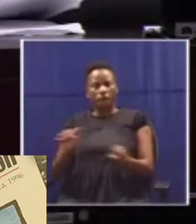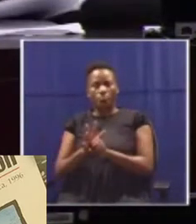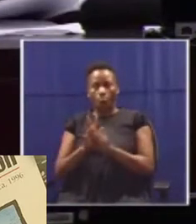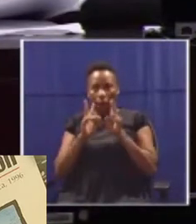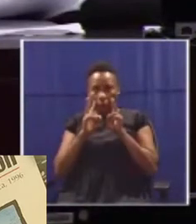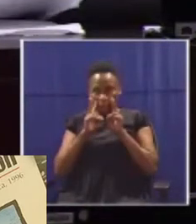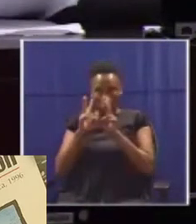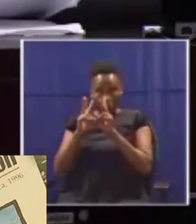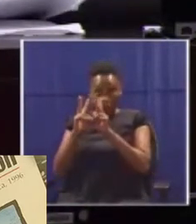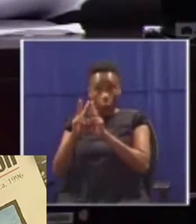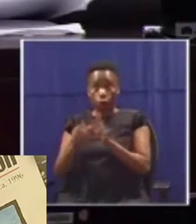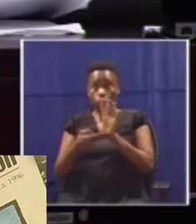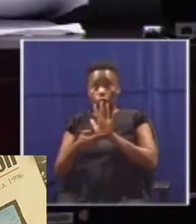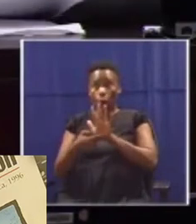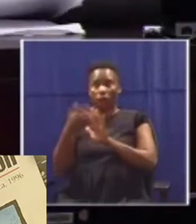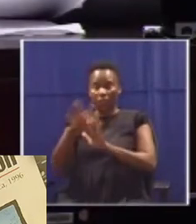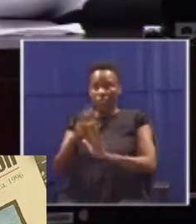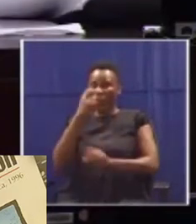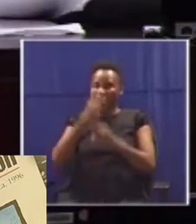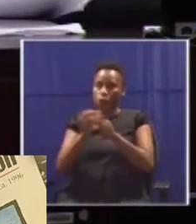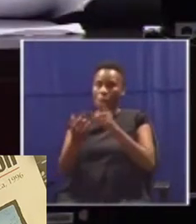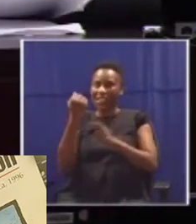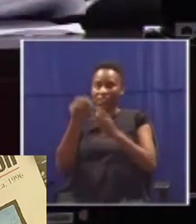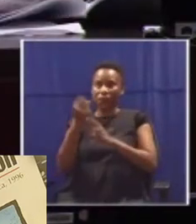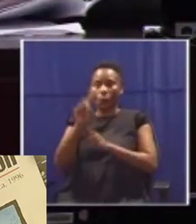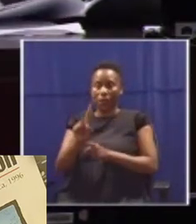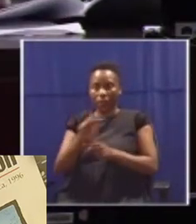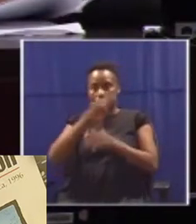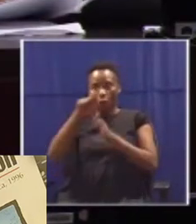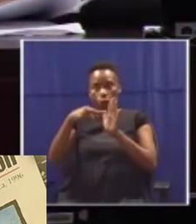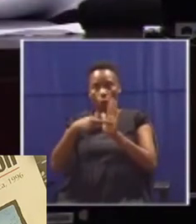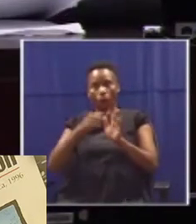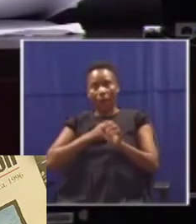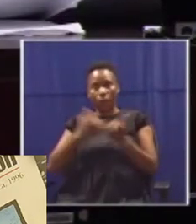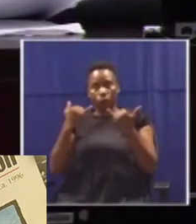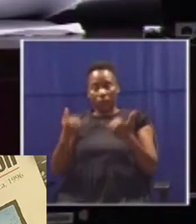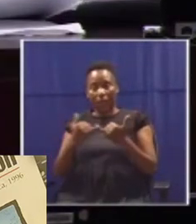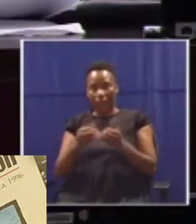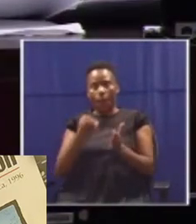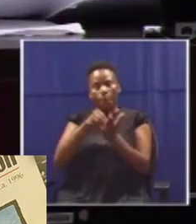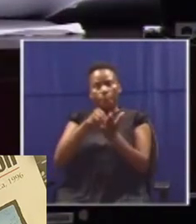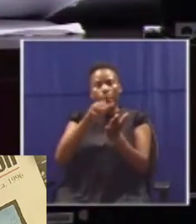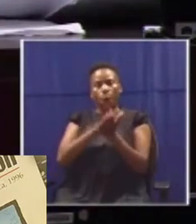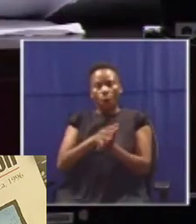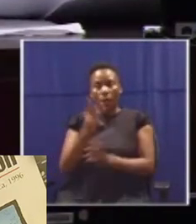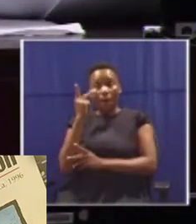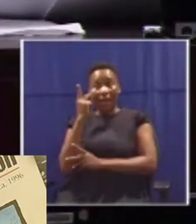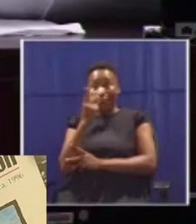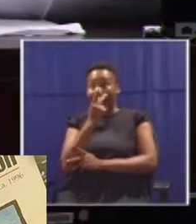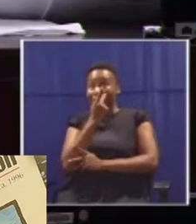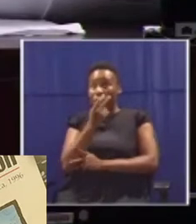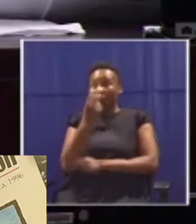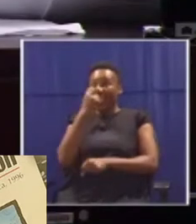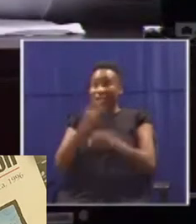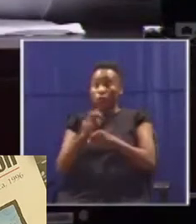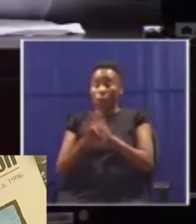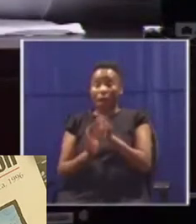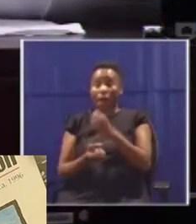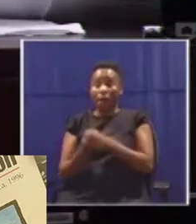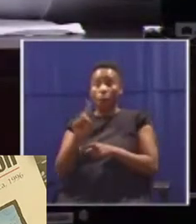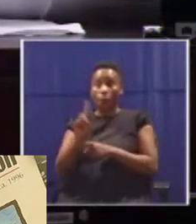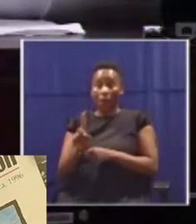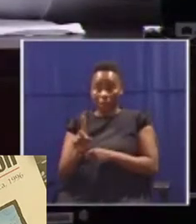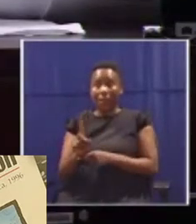what needs to be achieved holistically, my role today is to put into perspective what needs to be done in